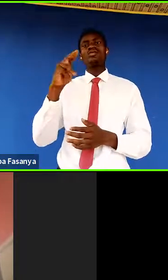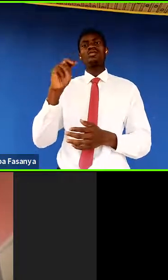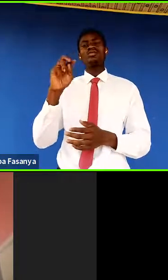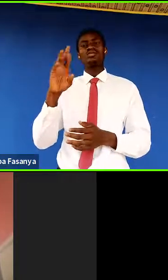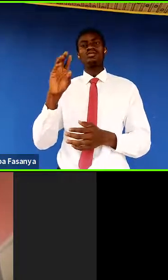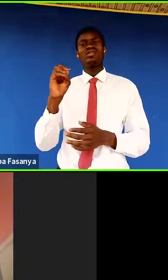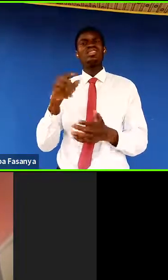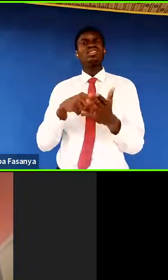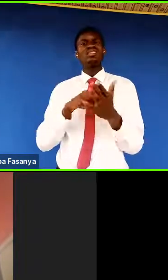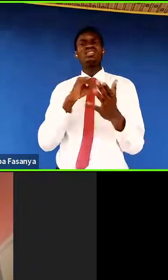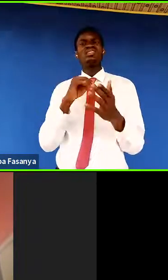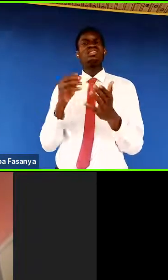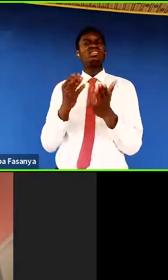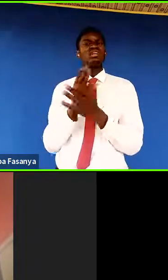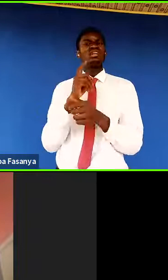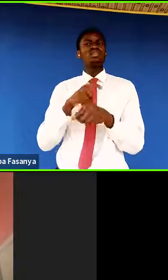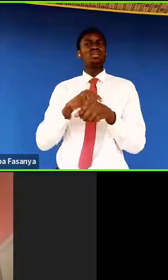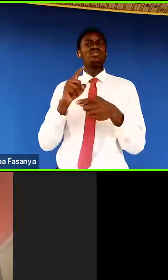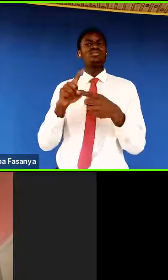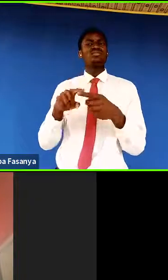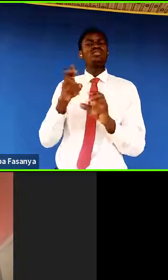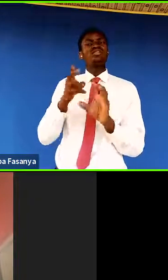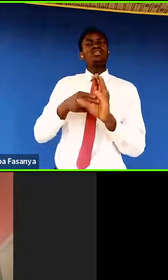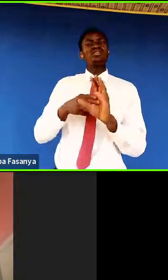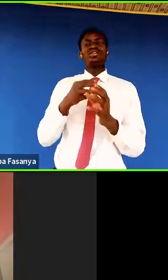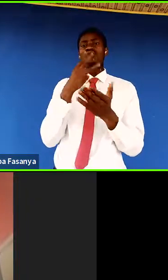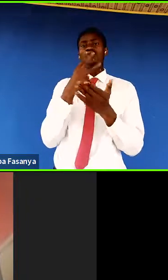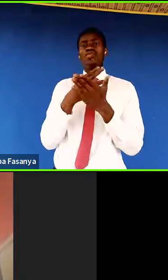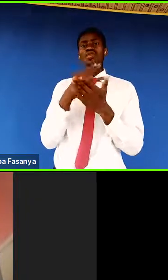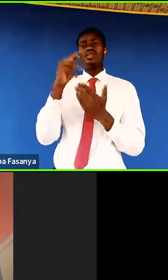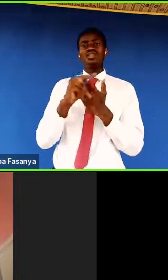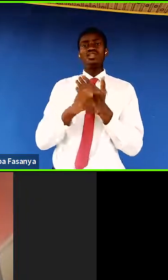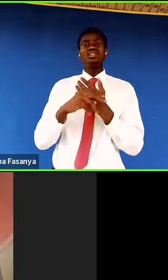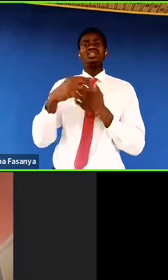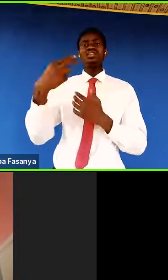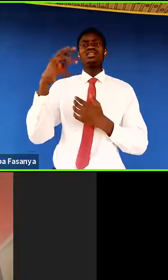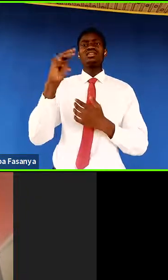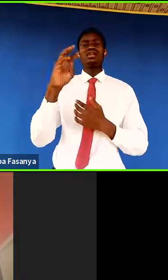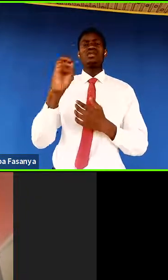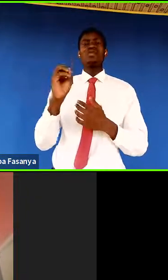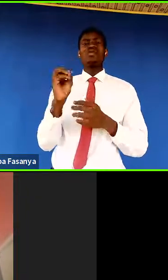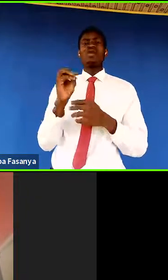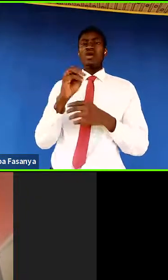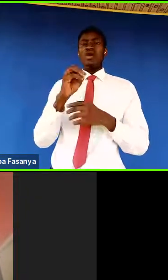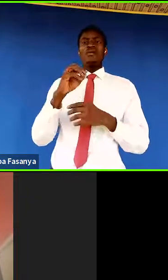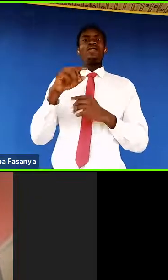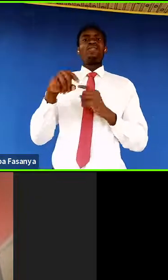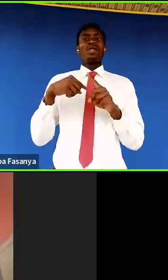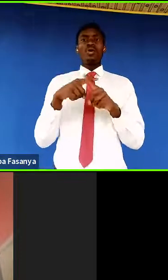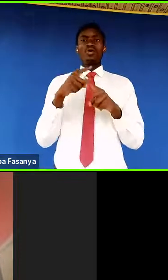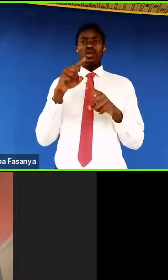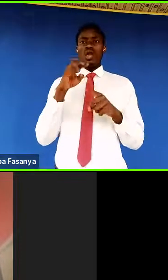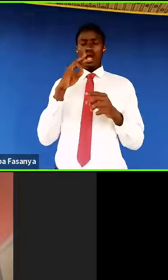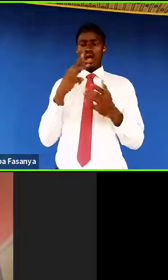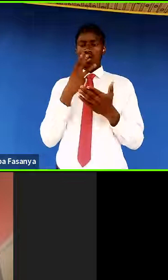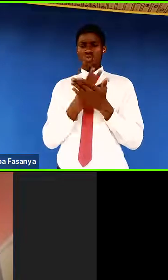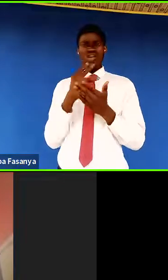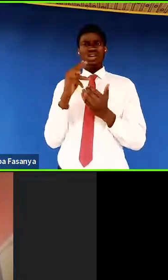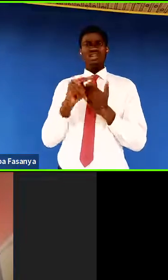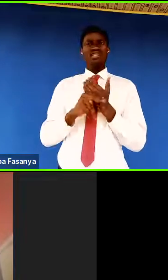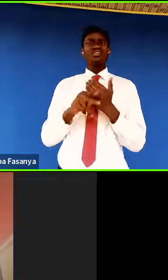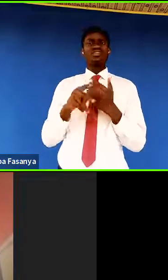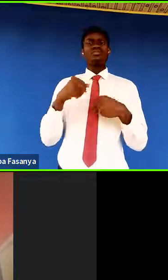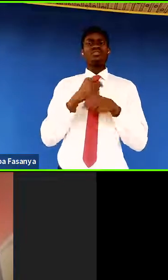Wellness HMO plan, because when you're on Wellness, you are sure that your total well-being is taken care of. I want to say thank you